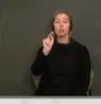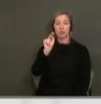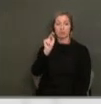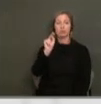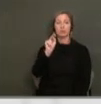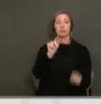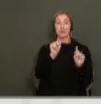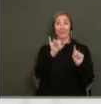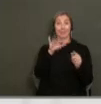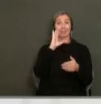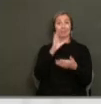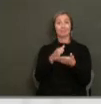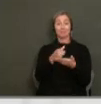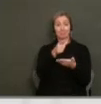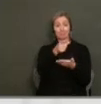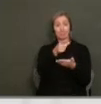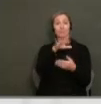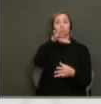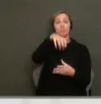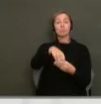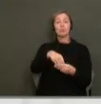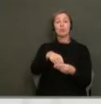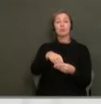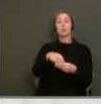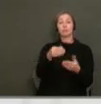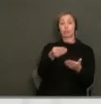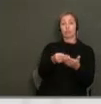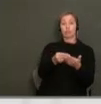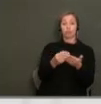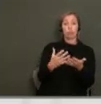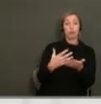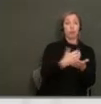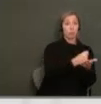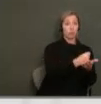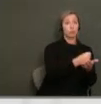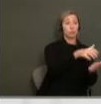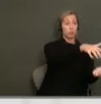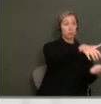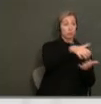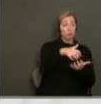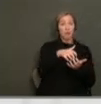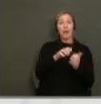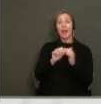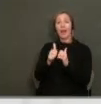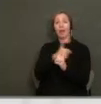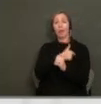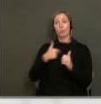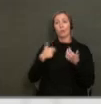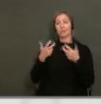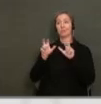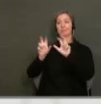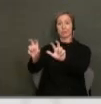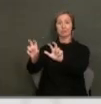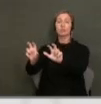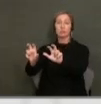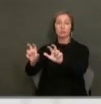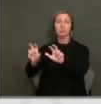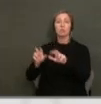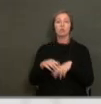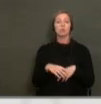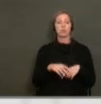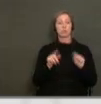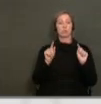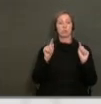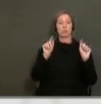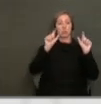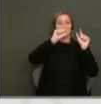before you incorporates both the revenues that come into the general fund and also how we invest those dollars. So the outer